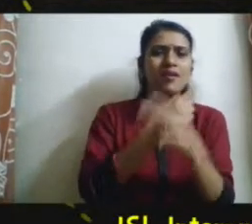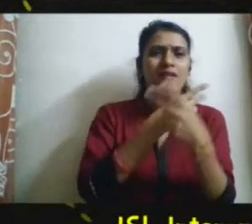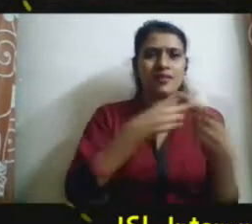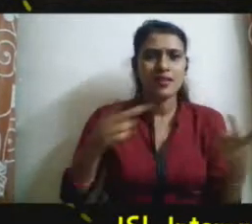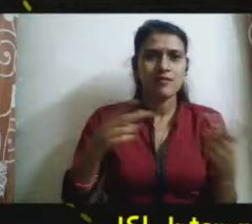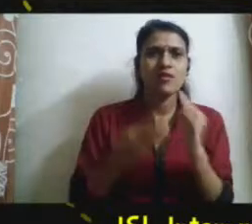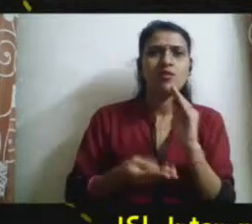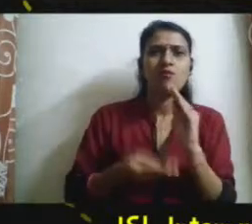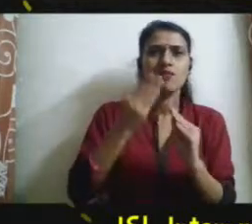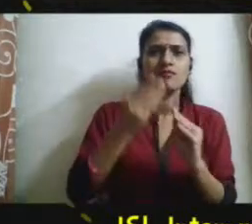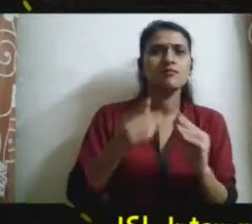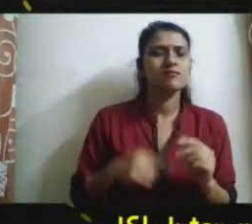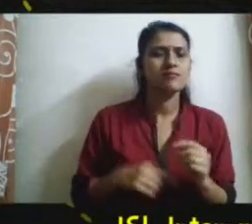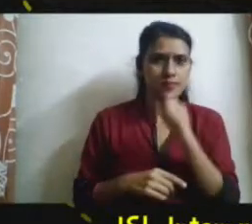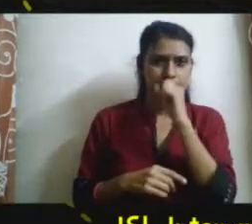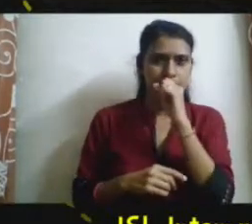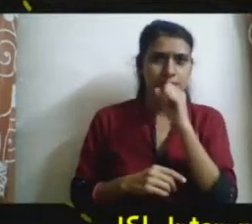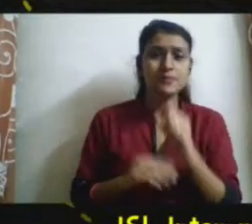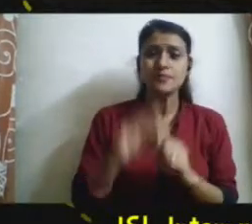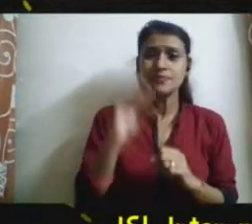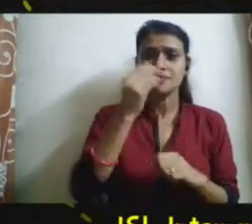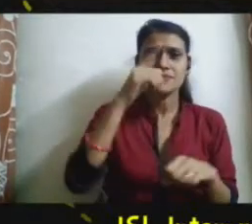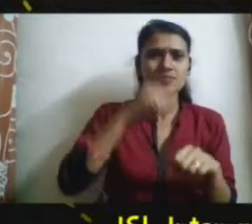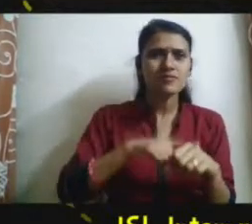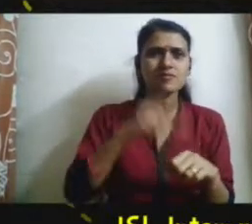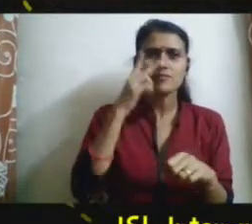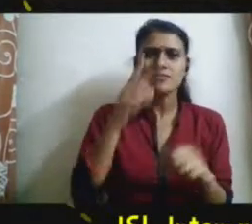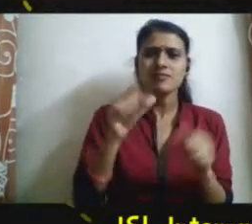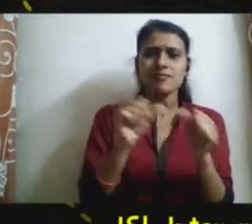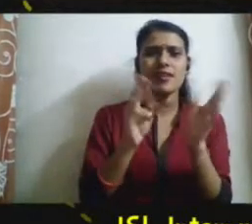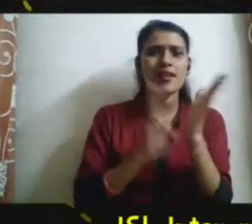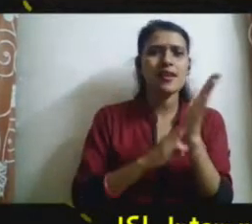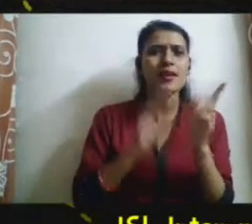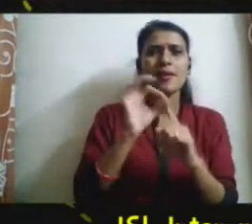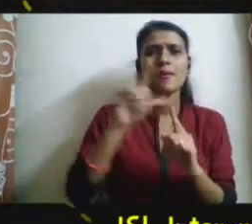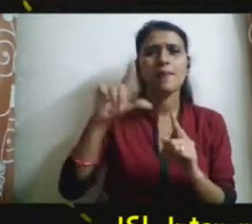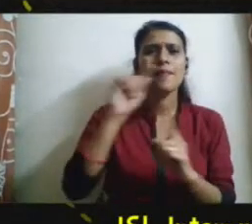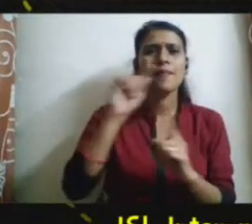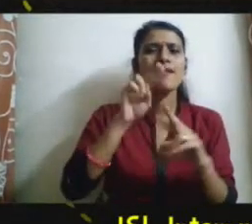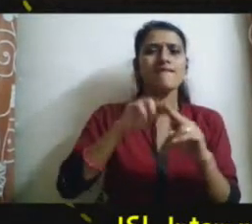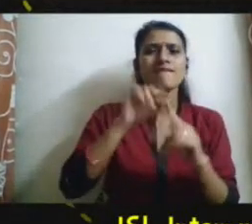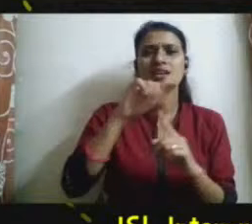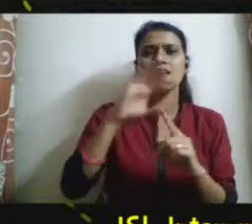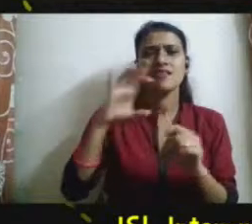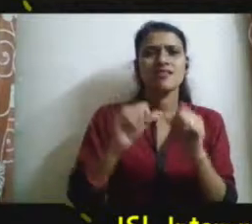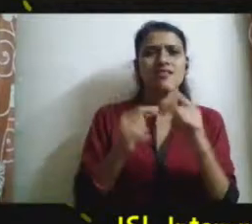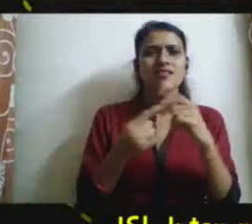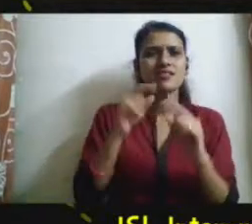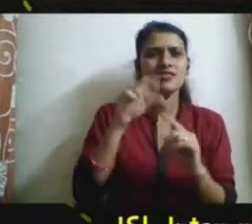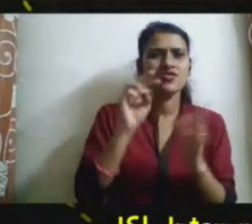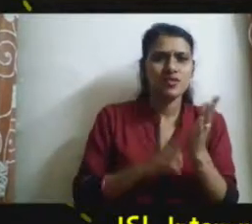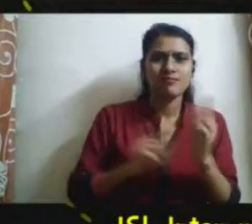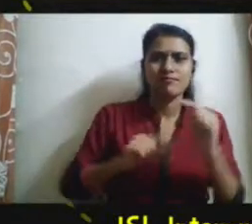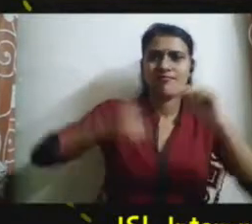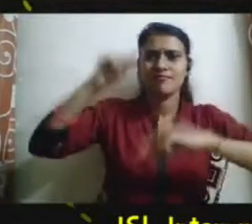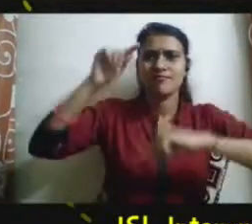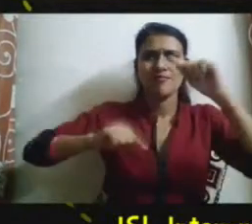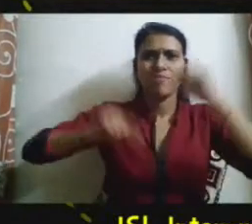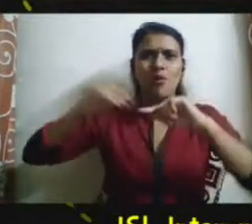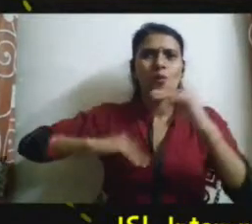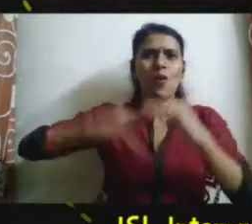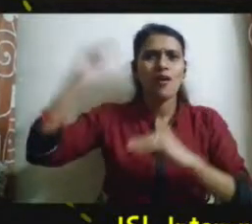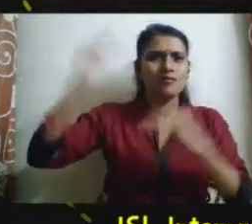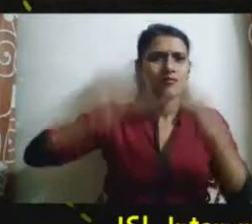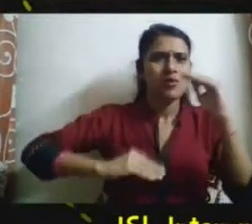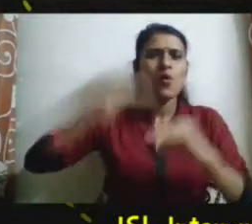of our message sometimes means it's all amplification, no message. And it actually just meets the needs of the market rather than the needs of